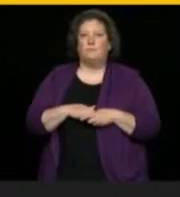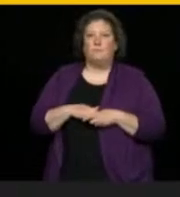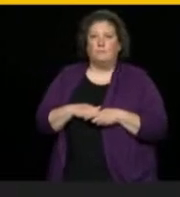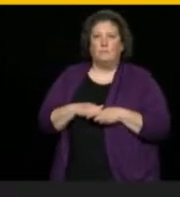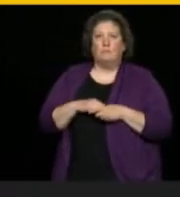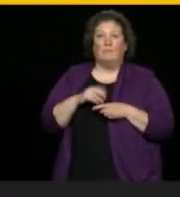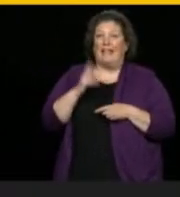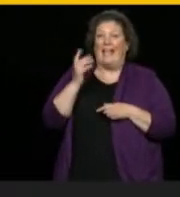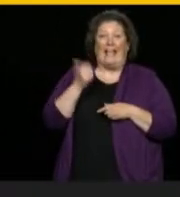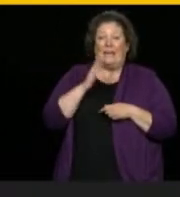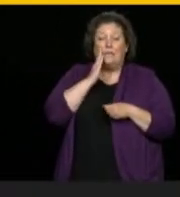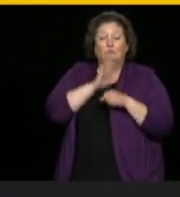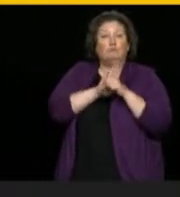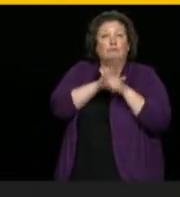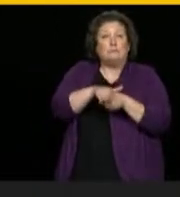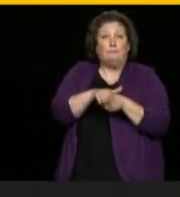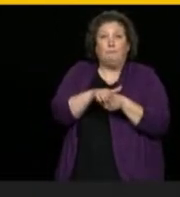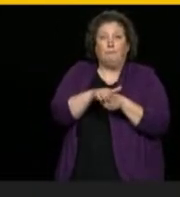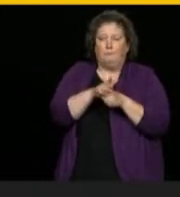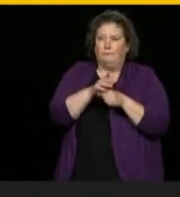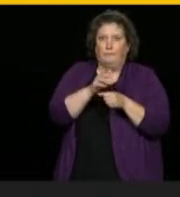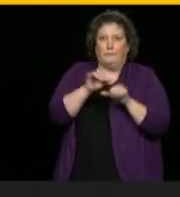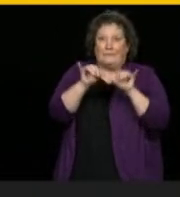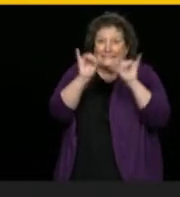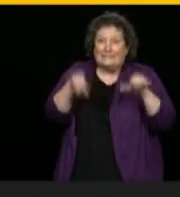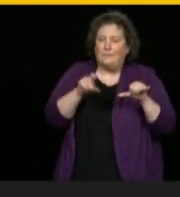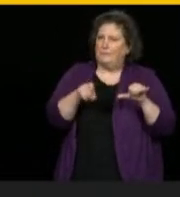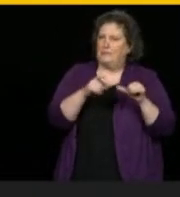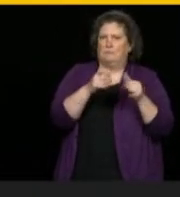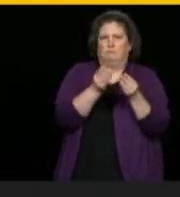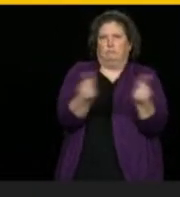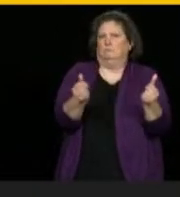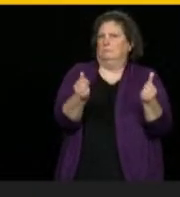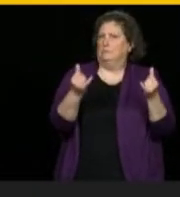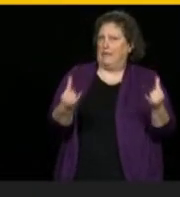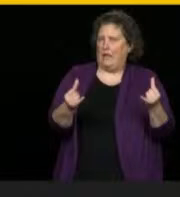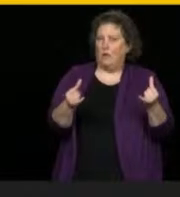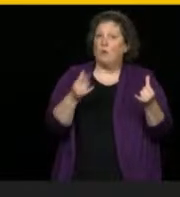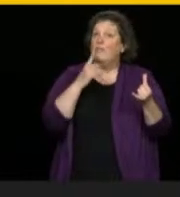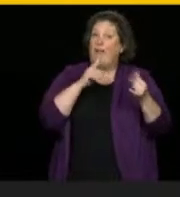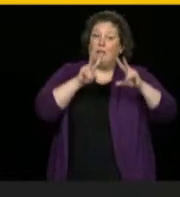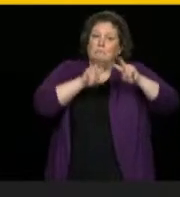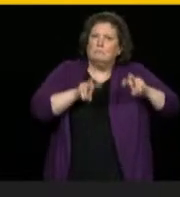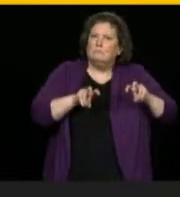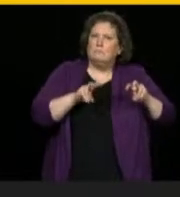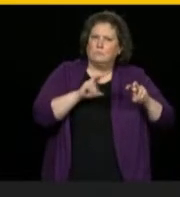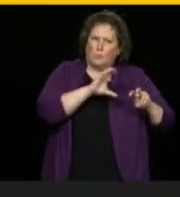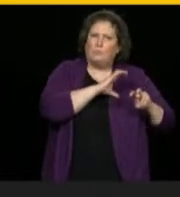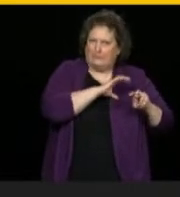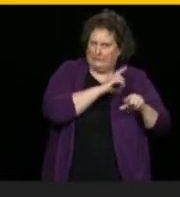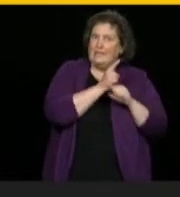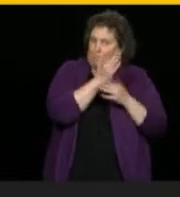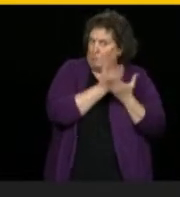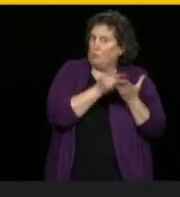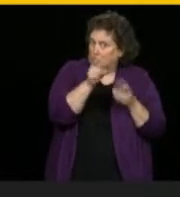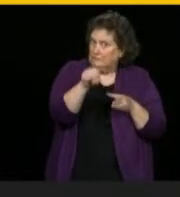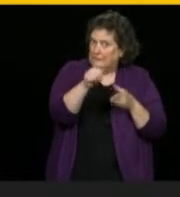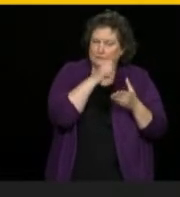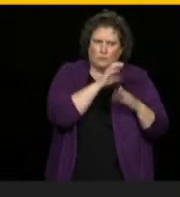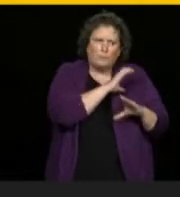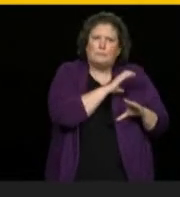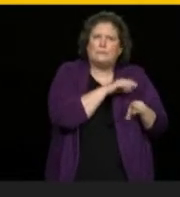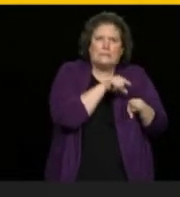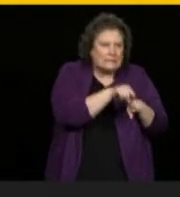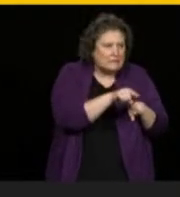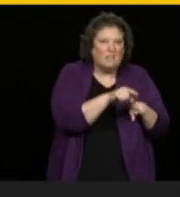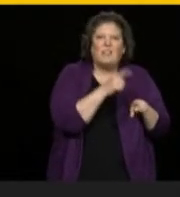country, and that includes looking carefully at what happens in our police forces and changing the protocols and ways that